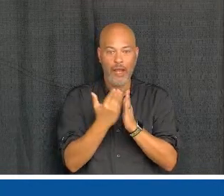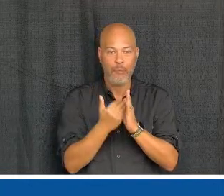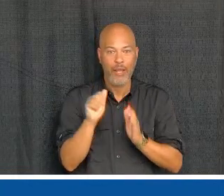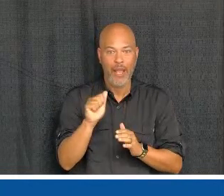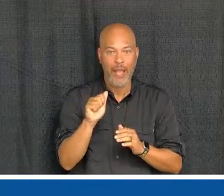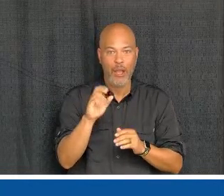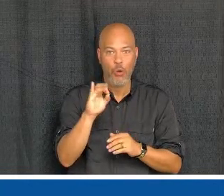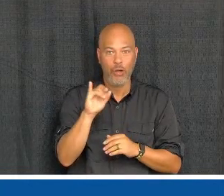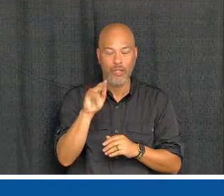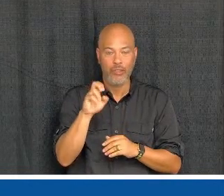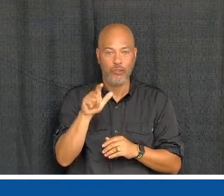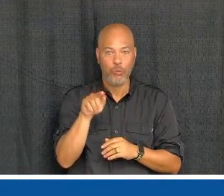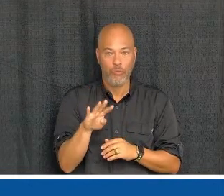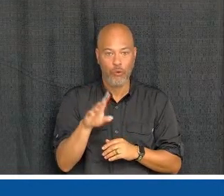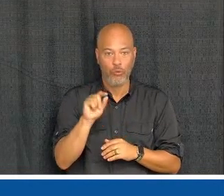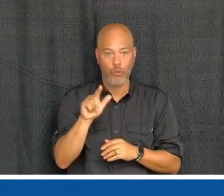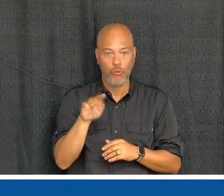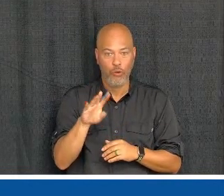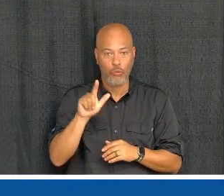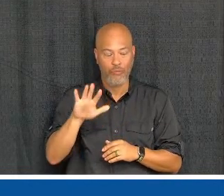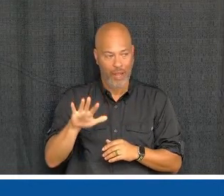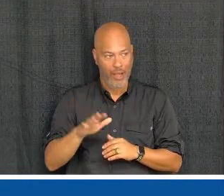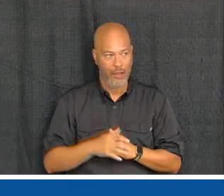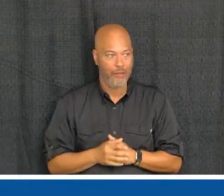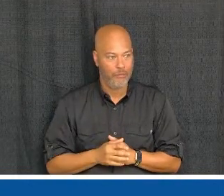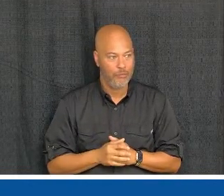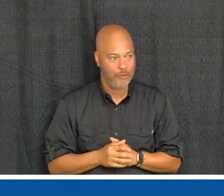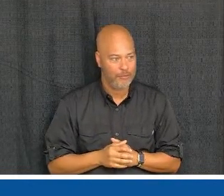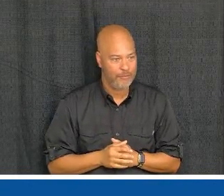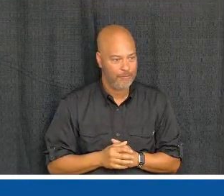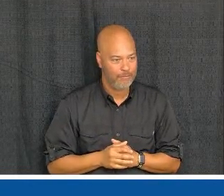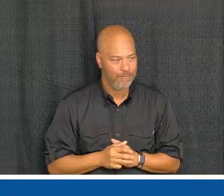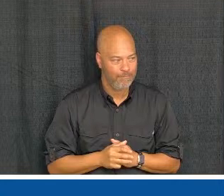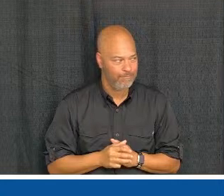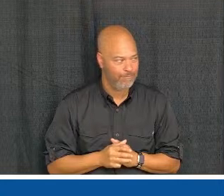ordinance 24, 2024-25.